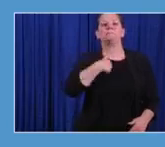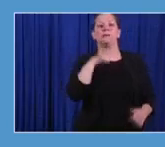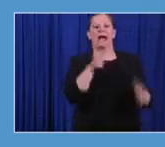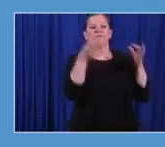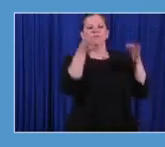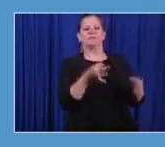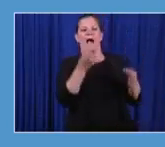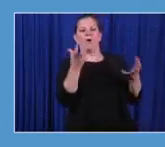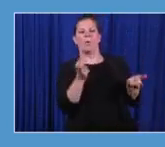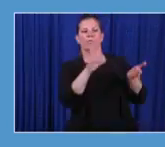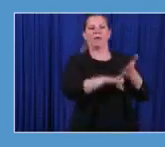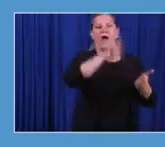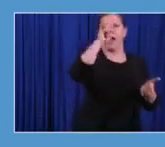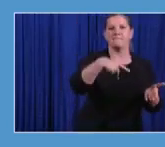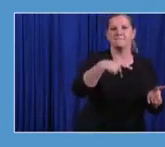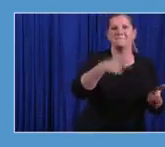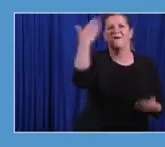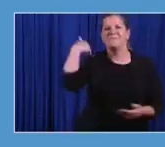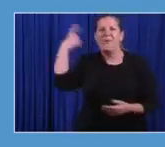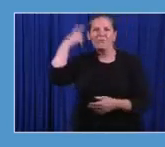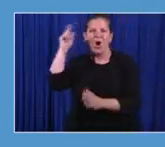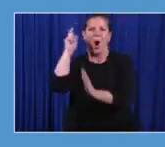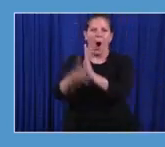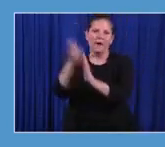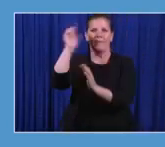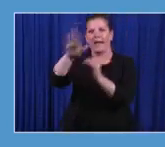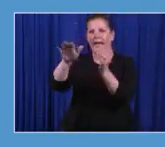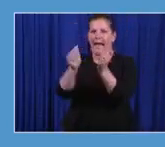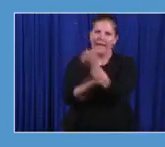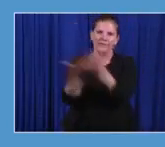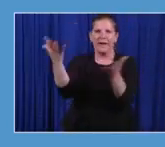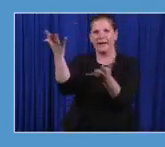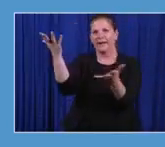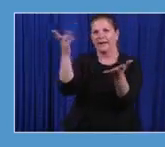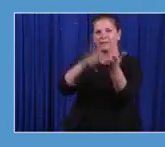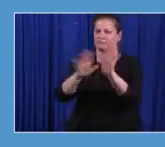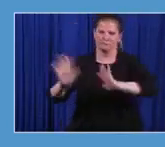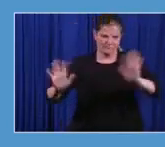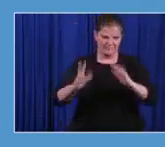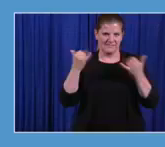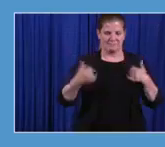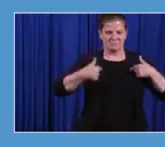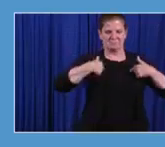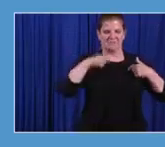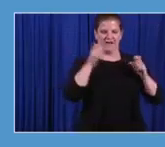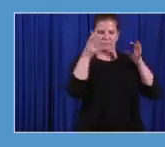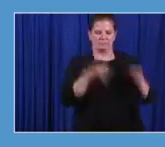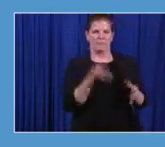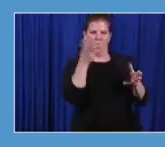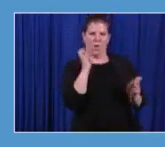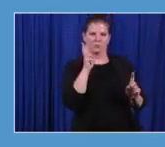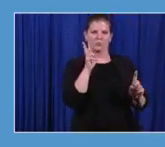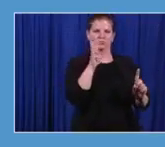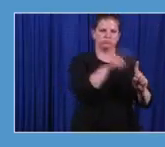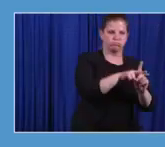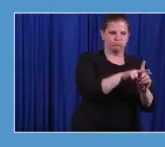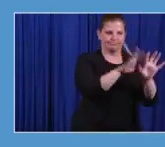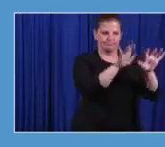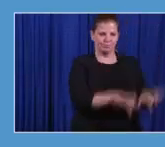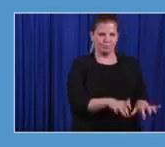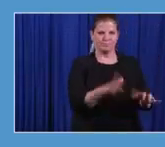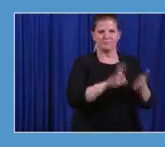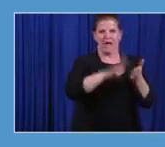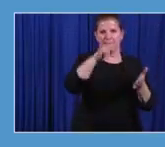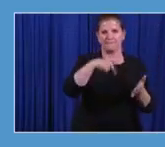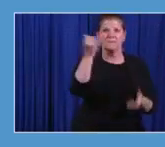starting tomorrow, 8 o'clock, I believe is the time, Ohioans will be asked, if you have been vaccinated, be asked to register